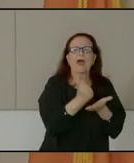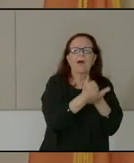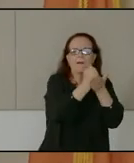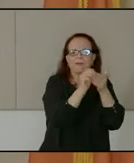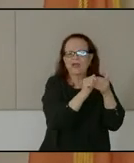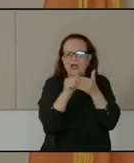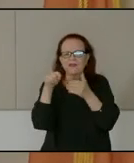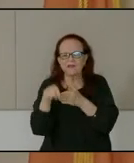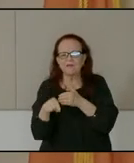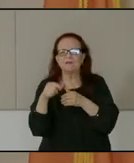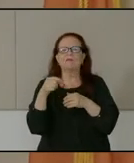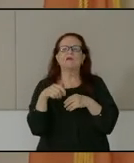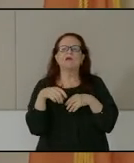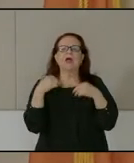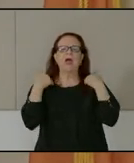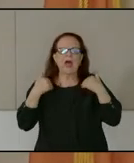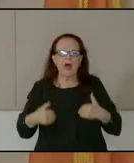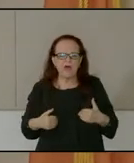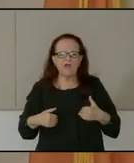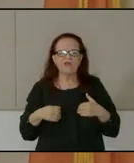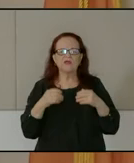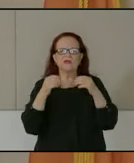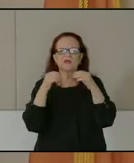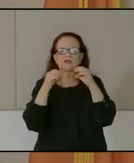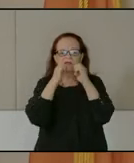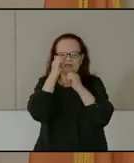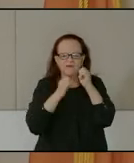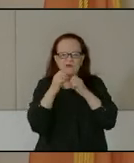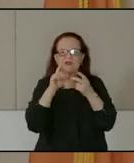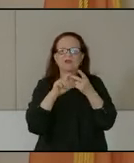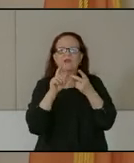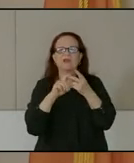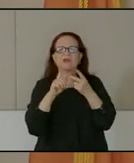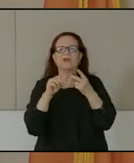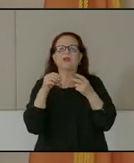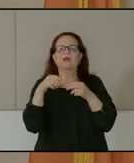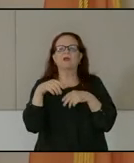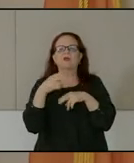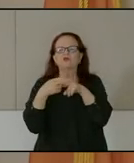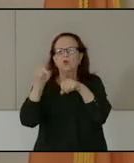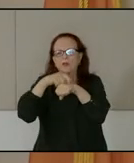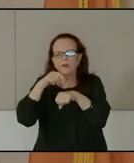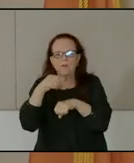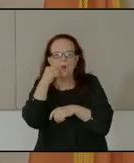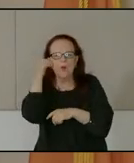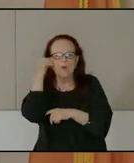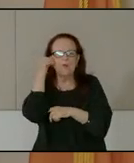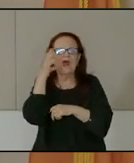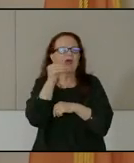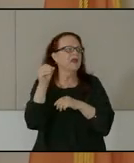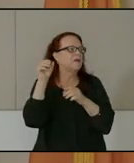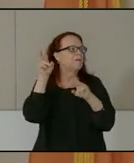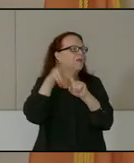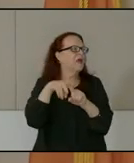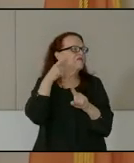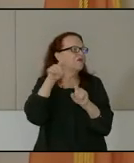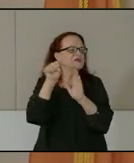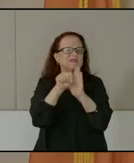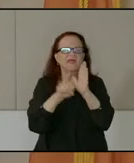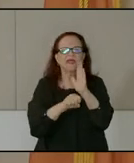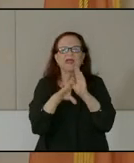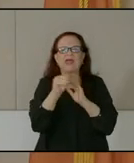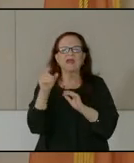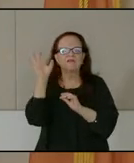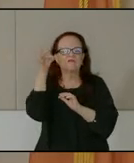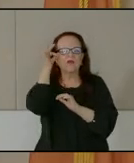a health assessment, short-term housing, and how to apply for state and federal benefits.